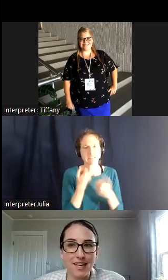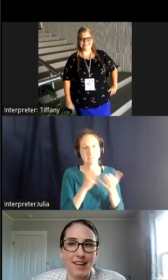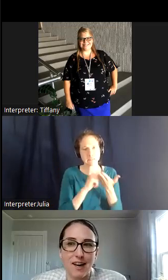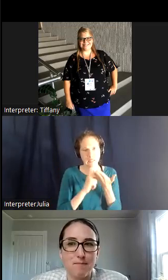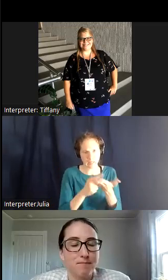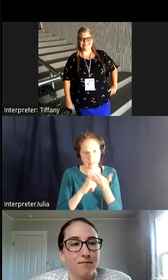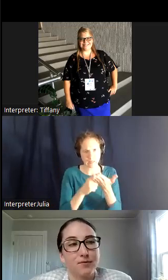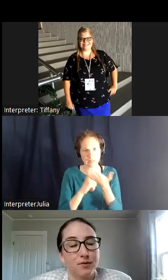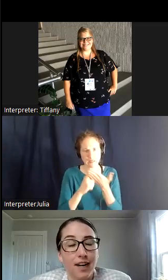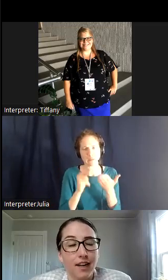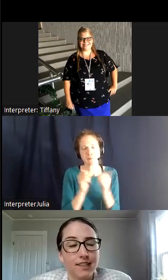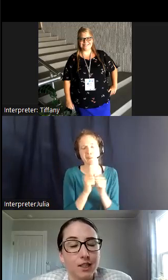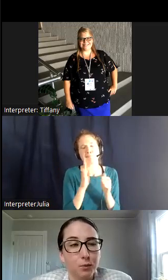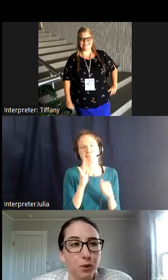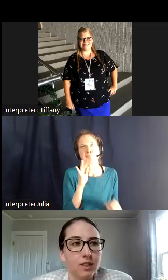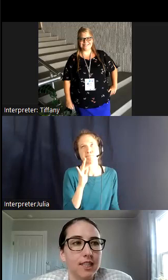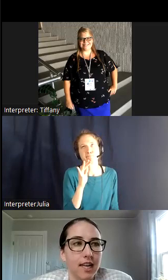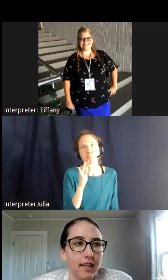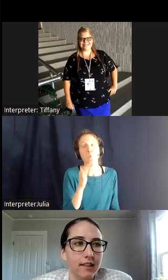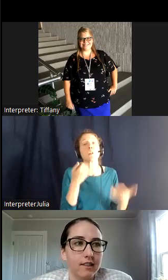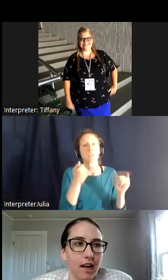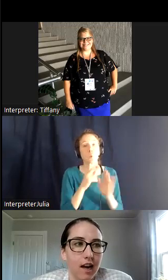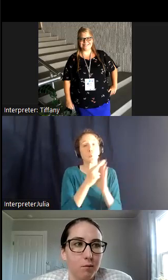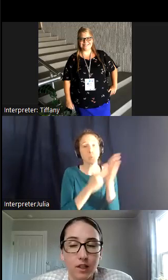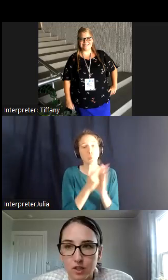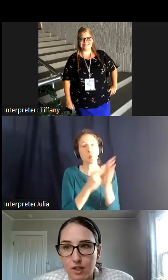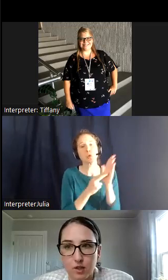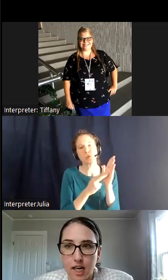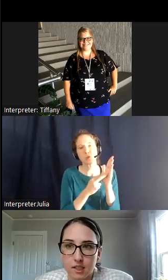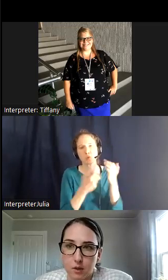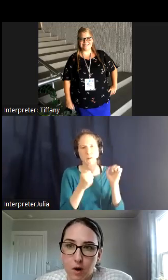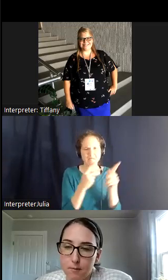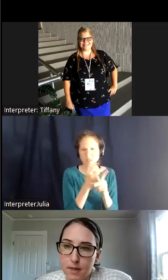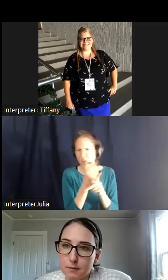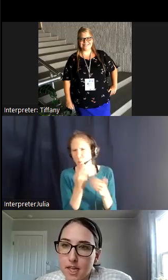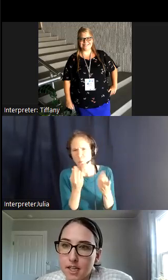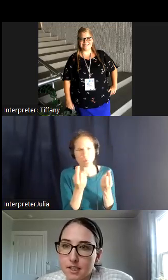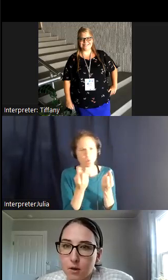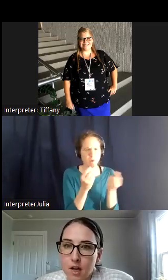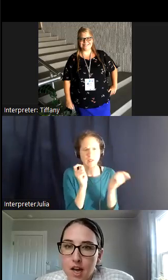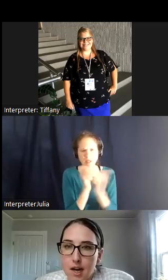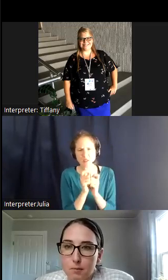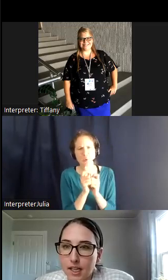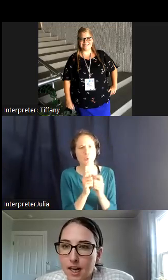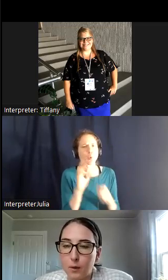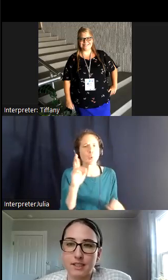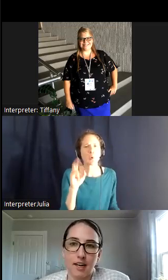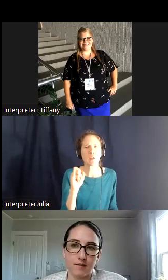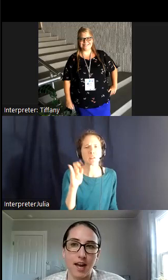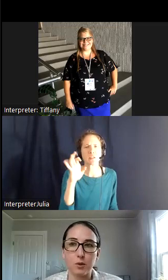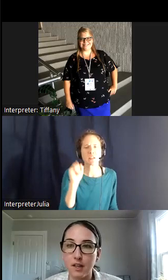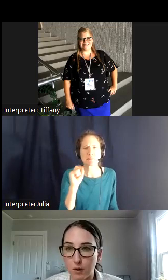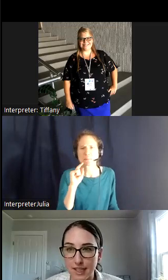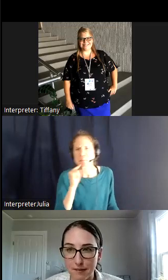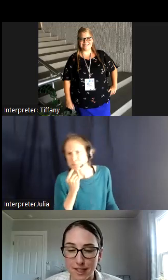as we finalize these rules, is what should those crisis requirements be? So right now it's kind